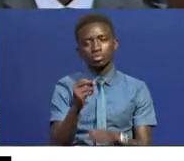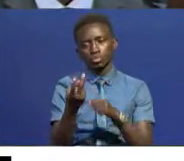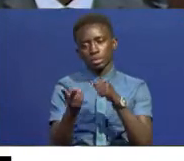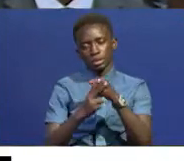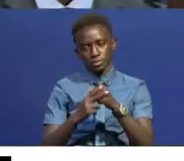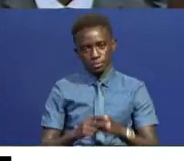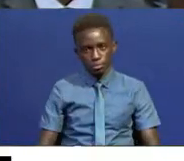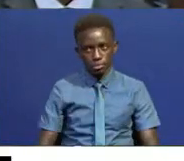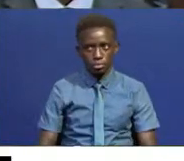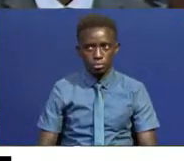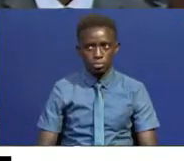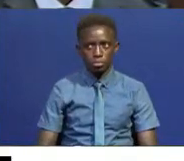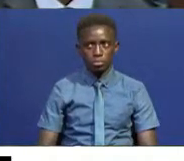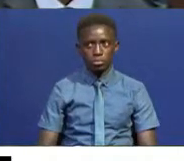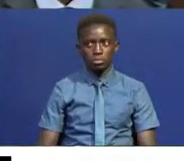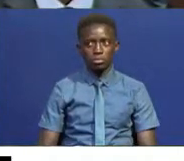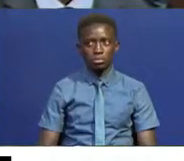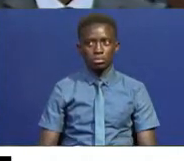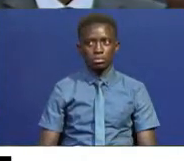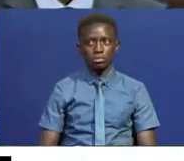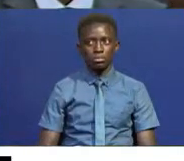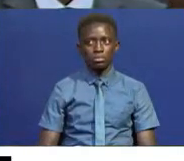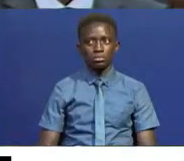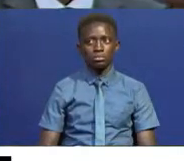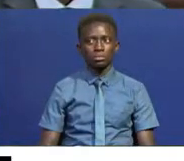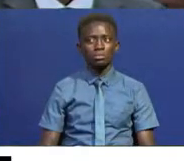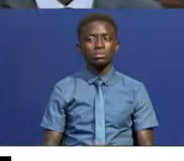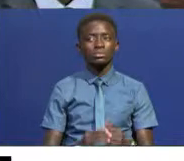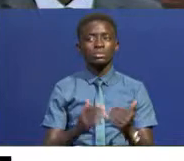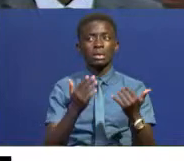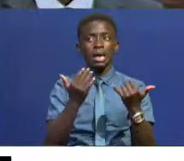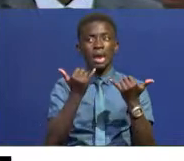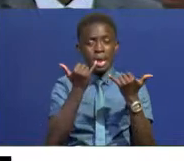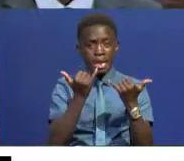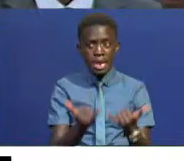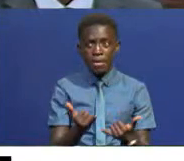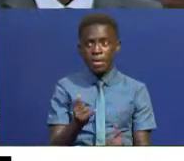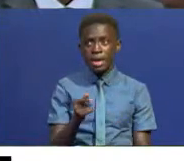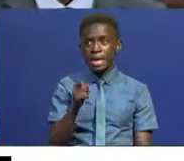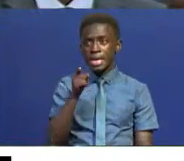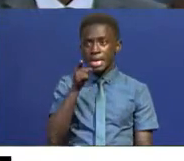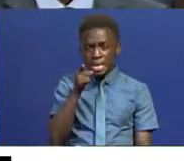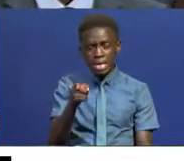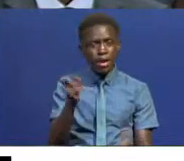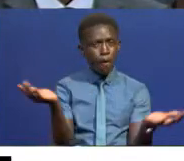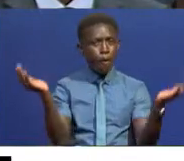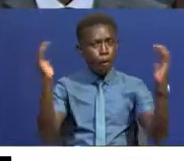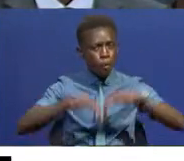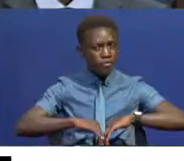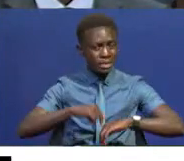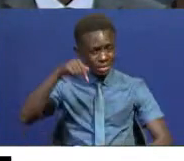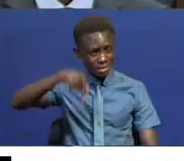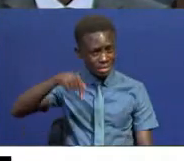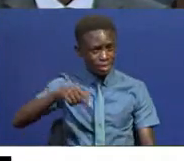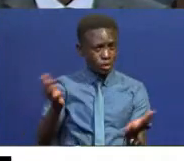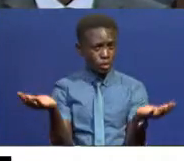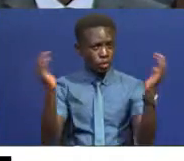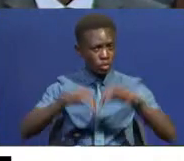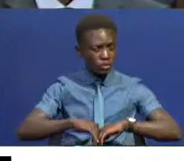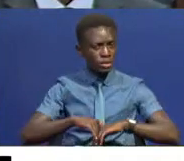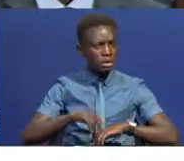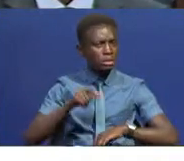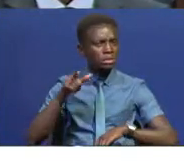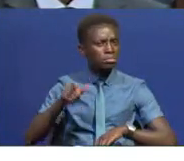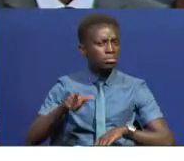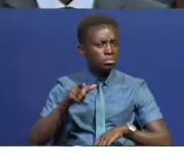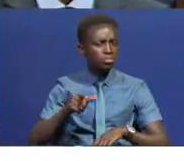2027. As a matter of fact, this very conference was a product of these